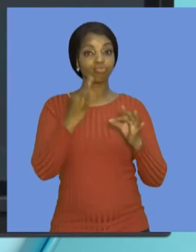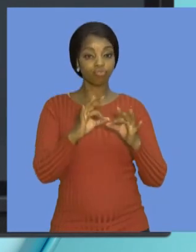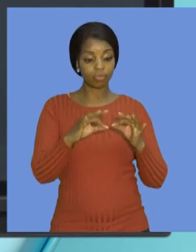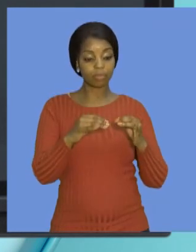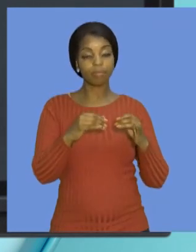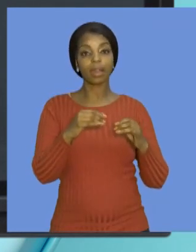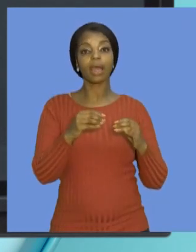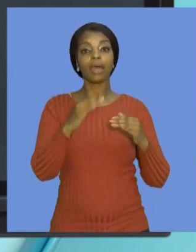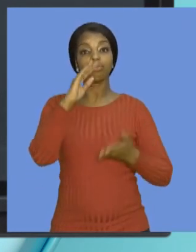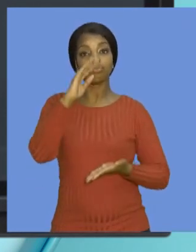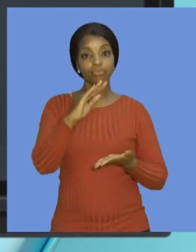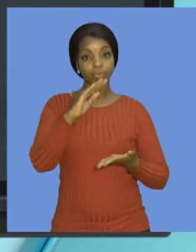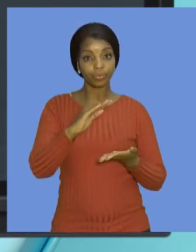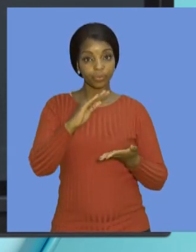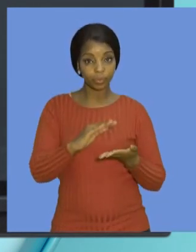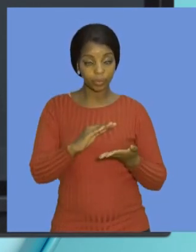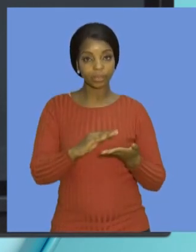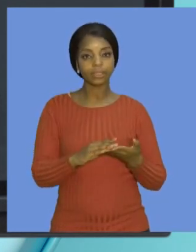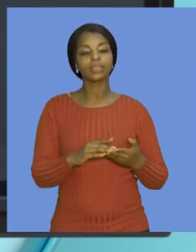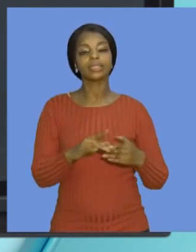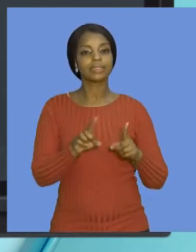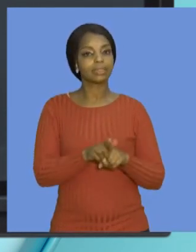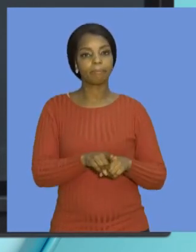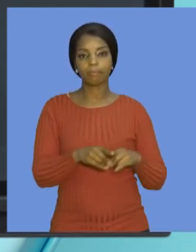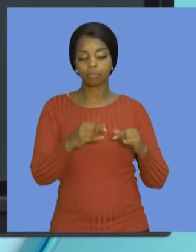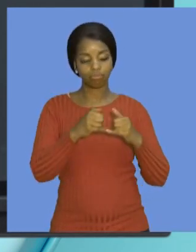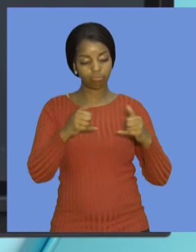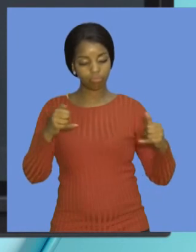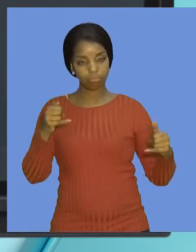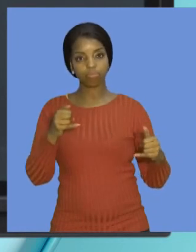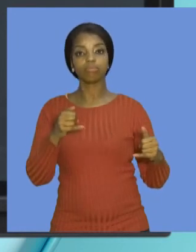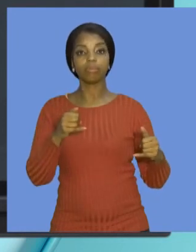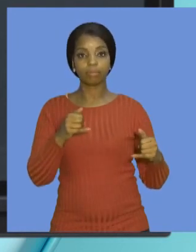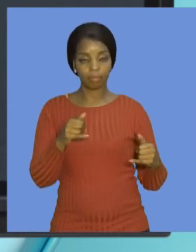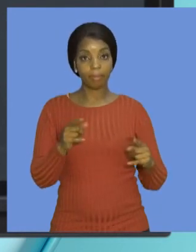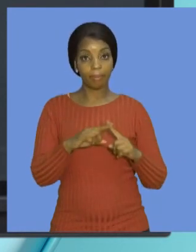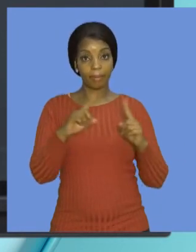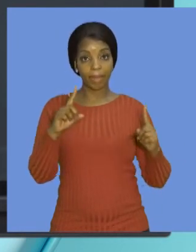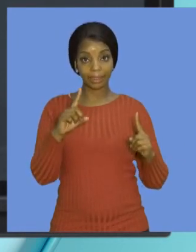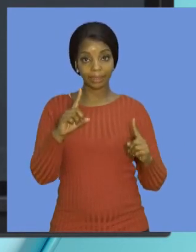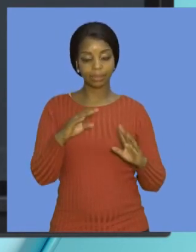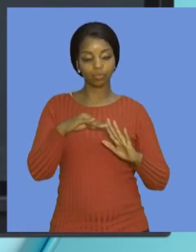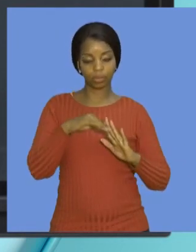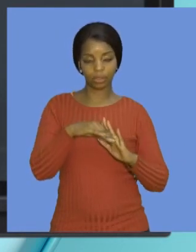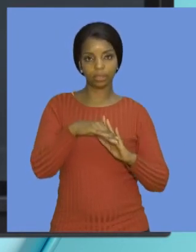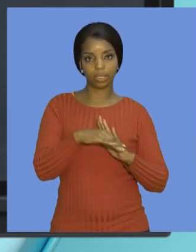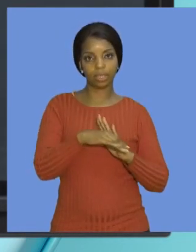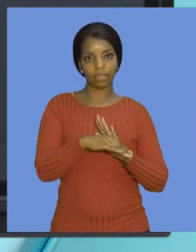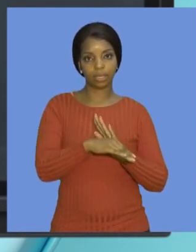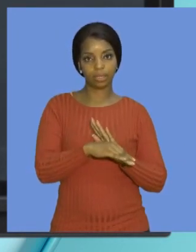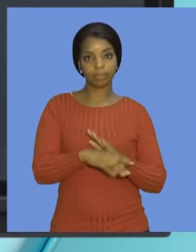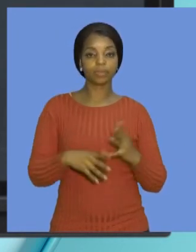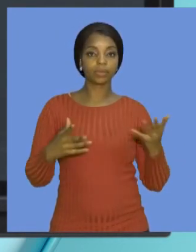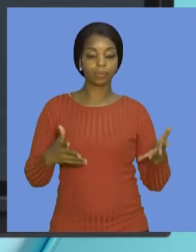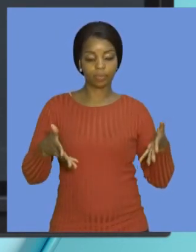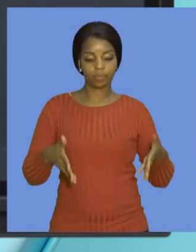same as simple interest, but under depreciation, meaning when it is going down. So that's the main concept that